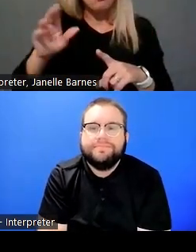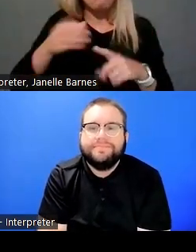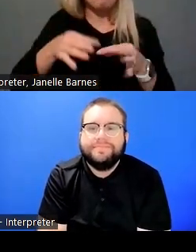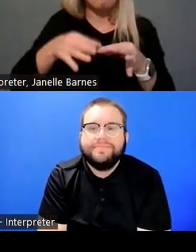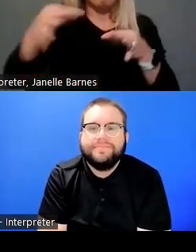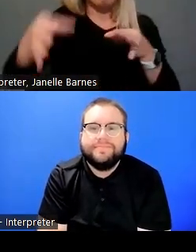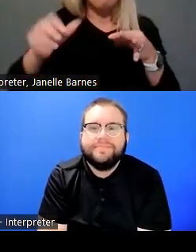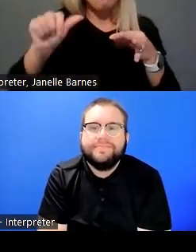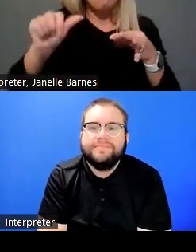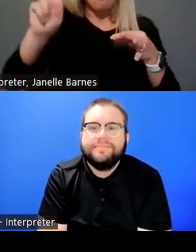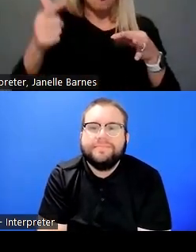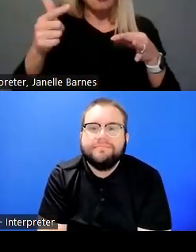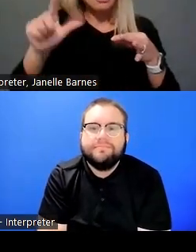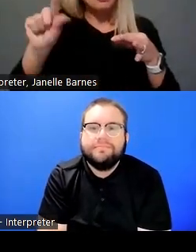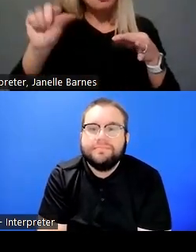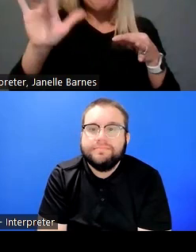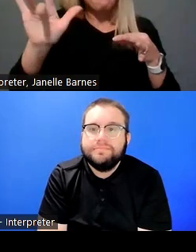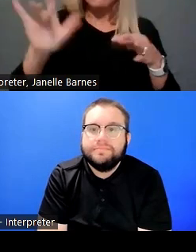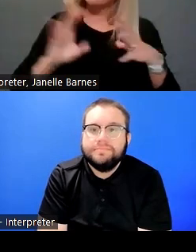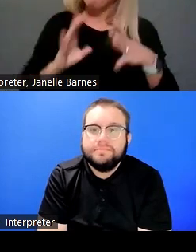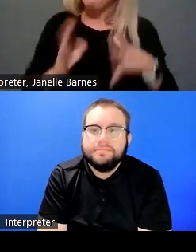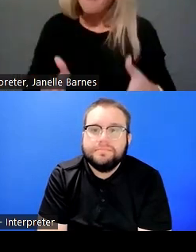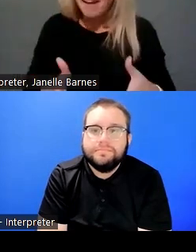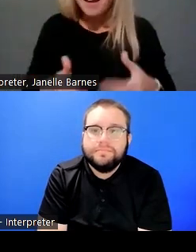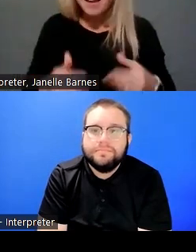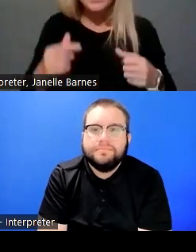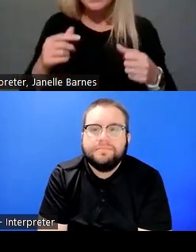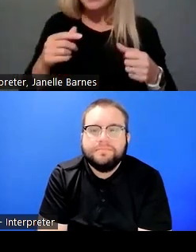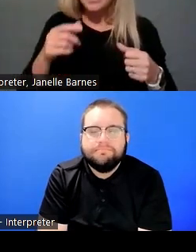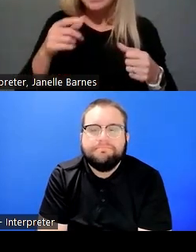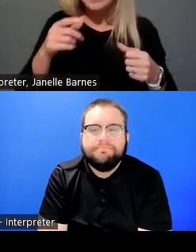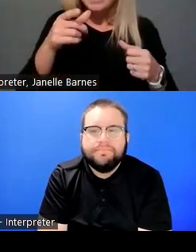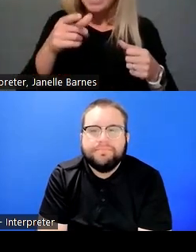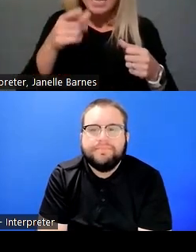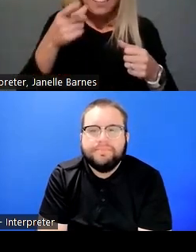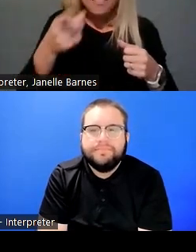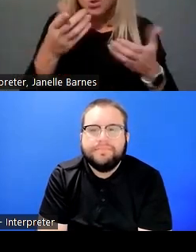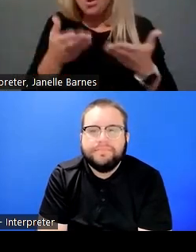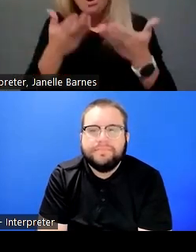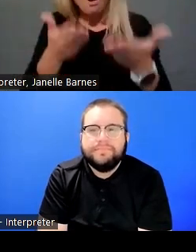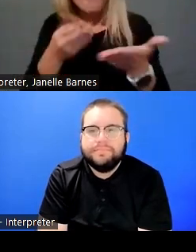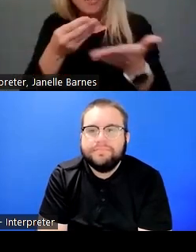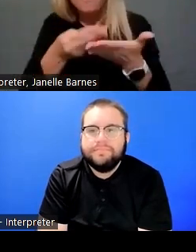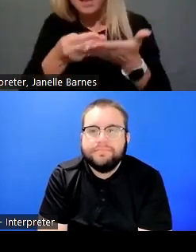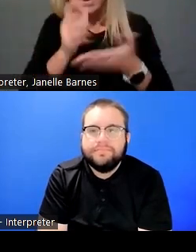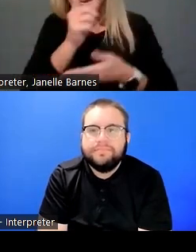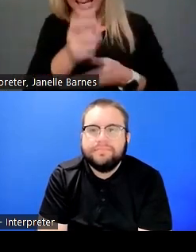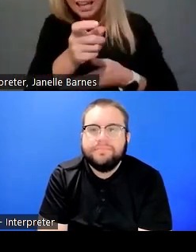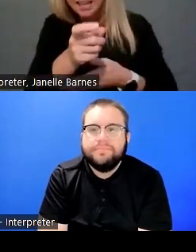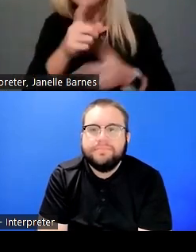okay too. I mean, we will, if you're offered funding, we